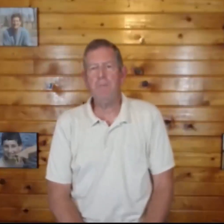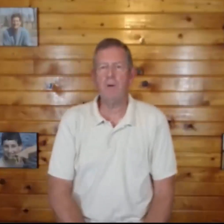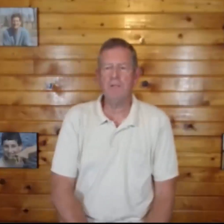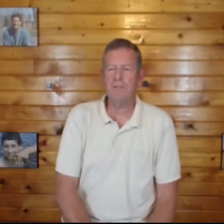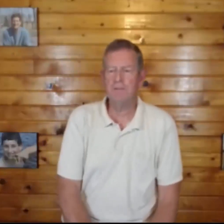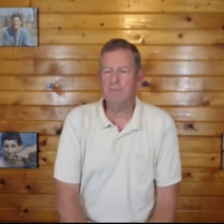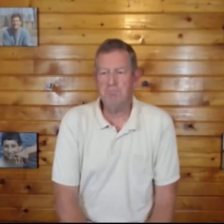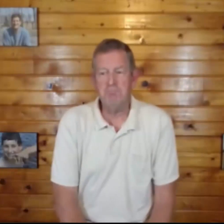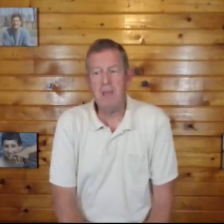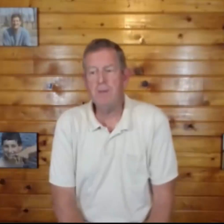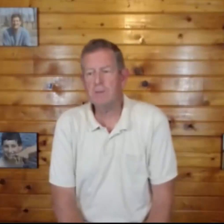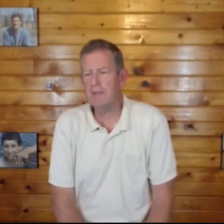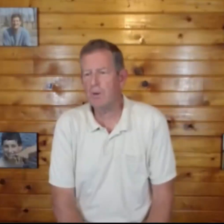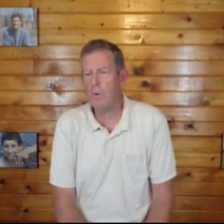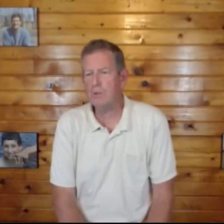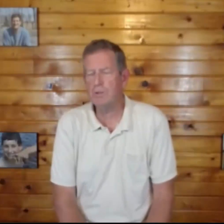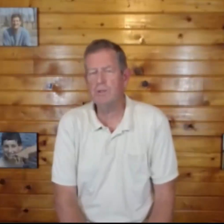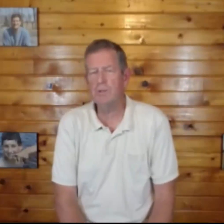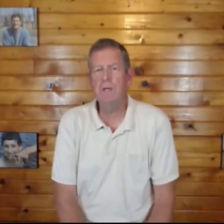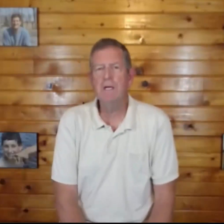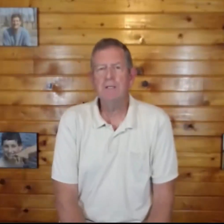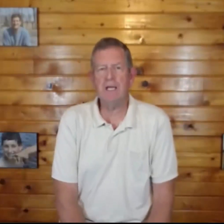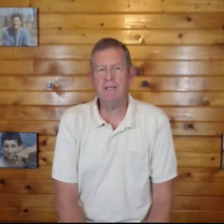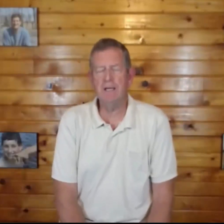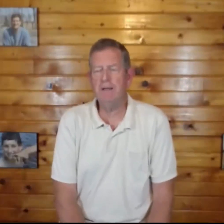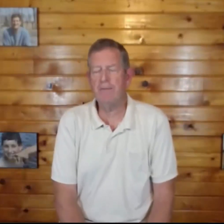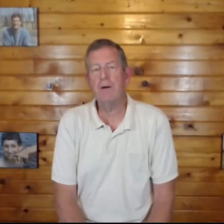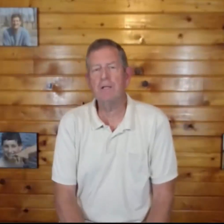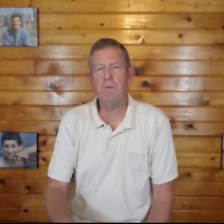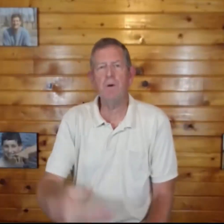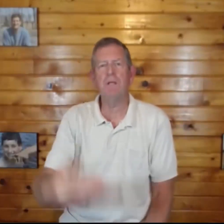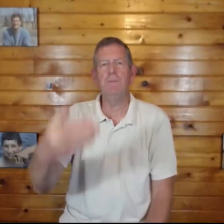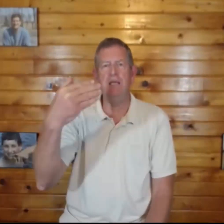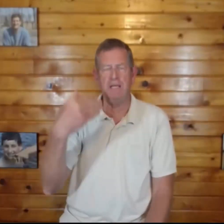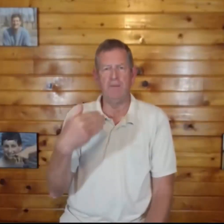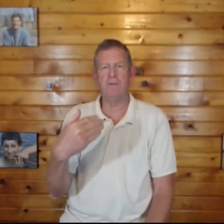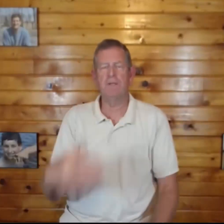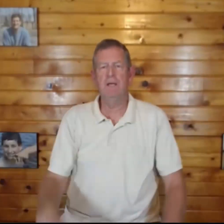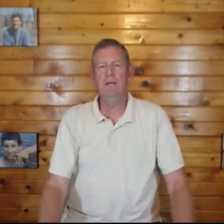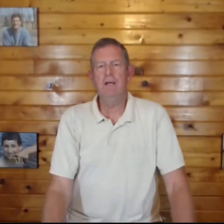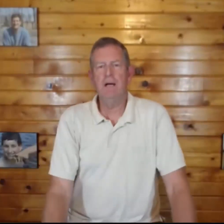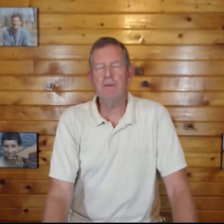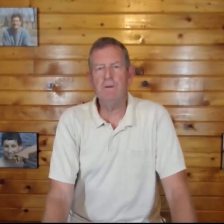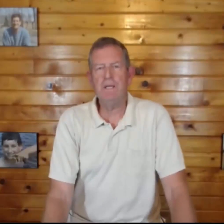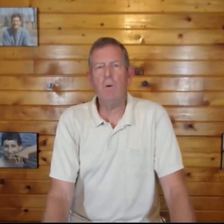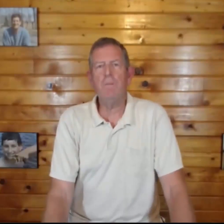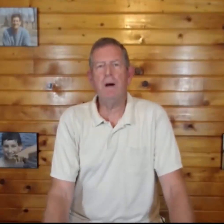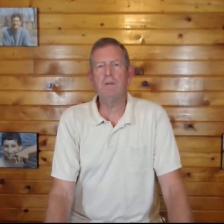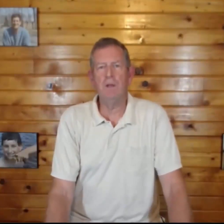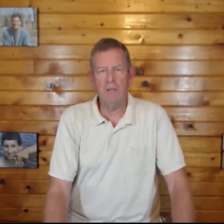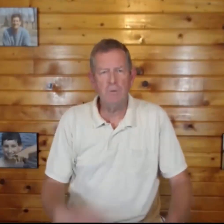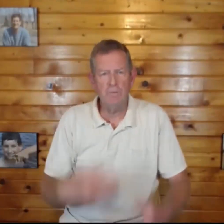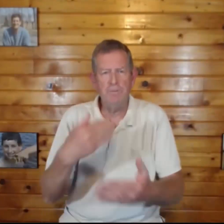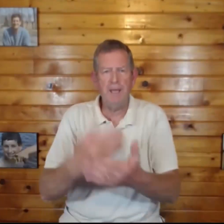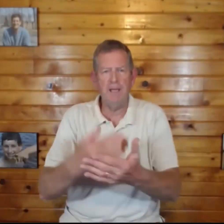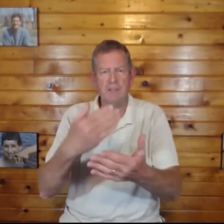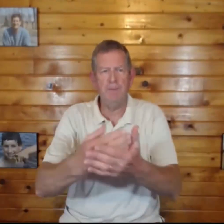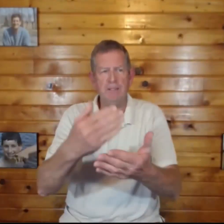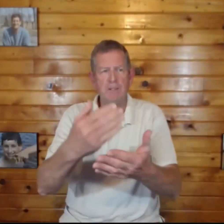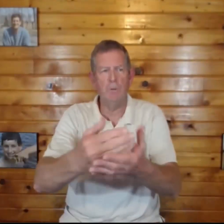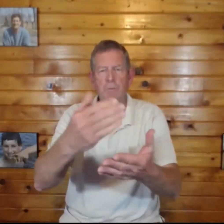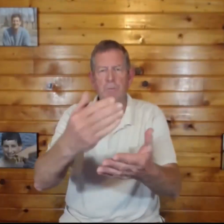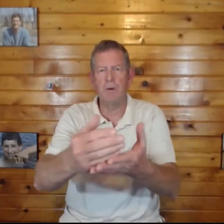dedicated to parents. Maybe there's been a question or two sent in. I've already spoke at the beginning of this video about the issue of